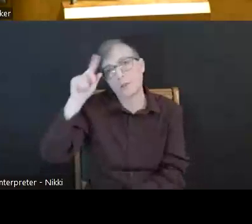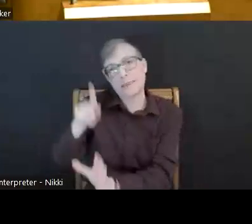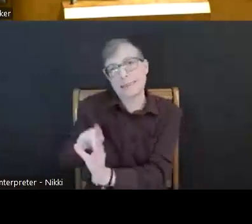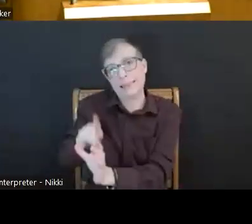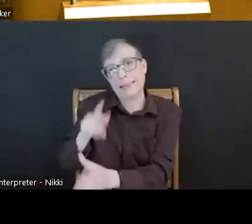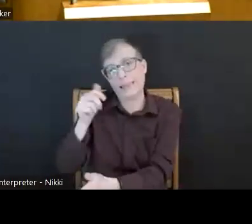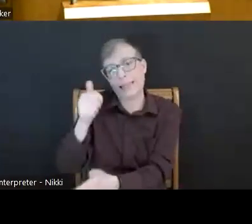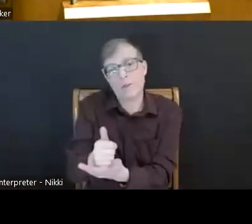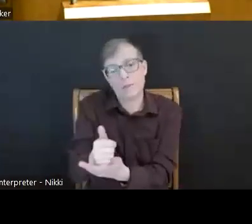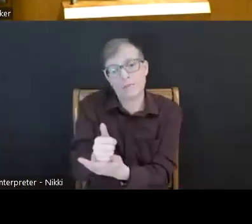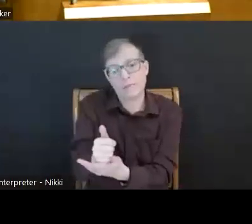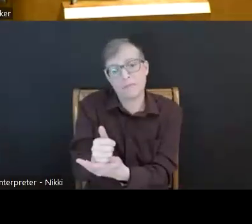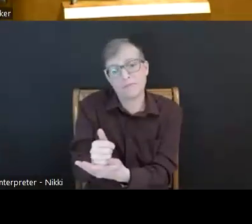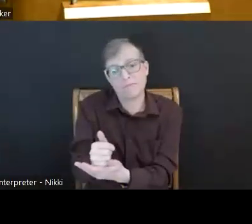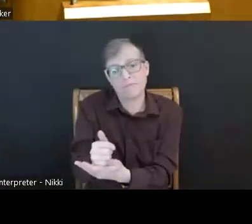form of giving up.